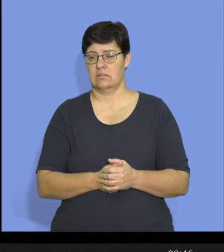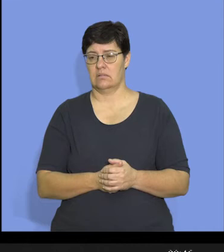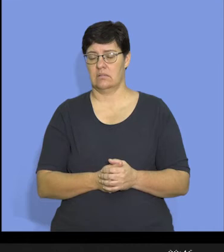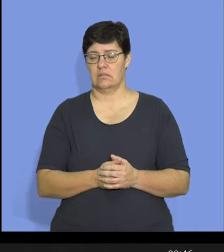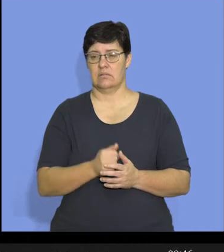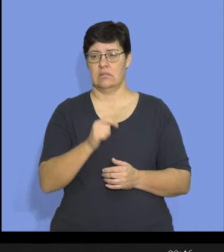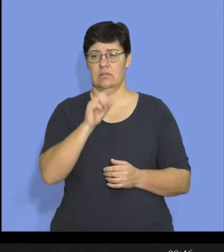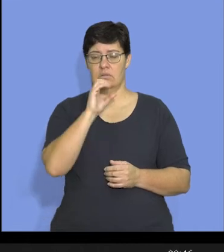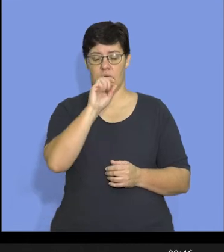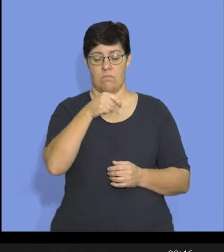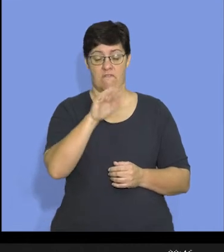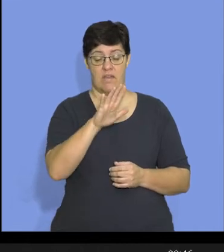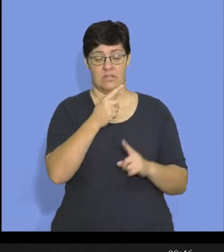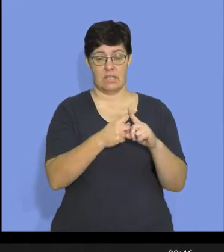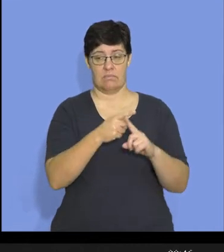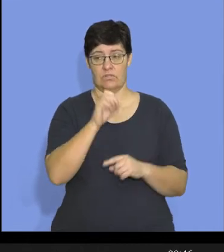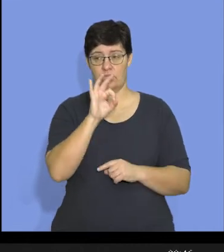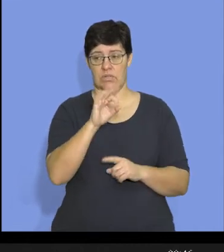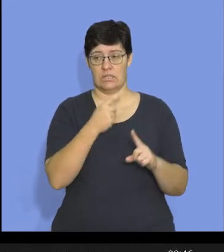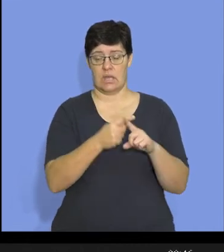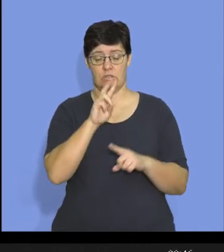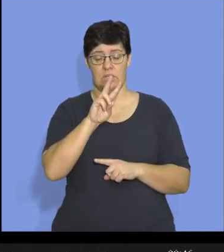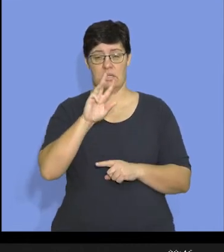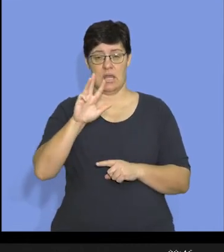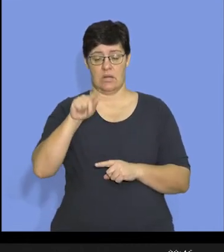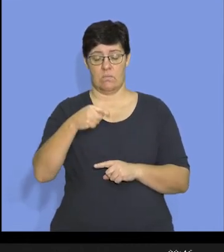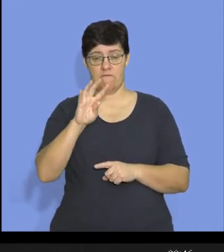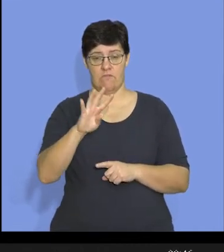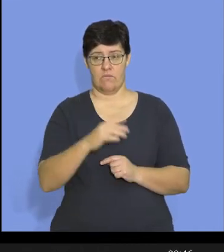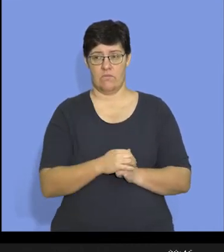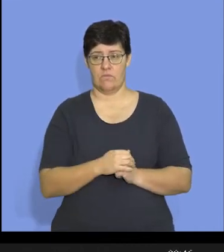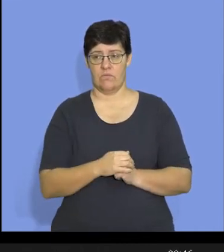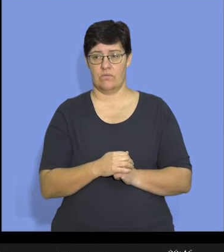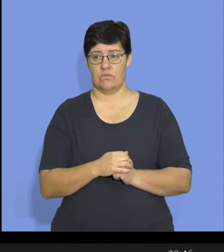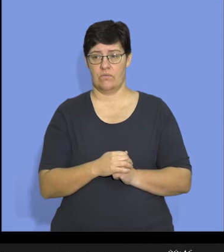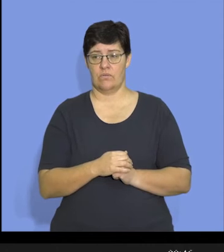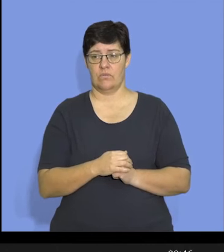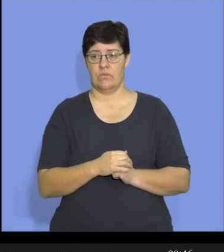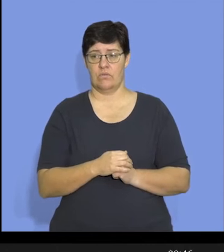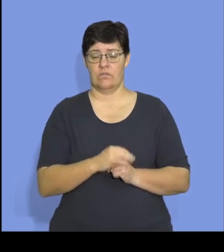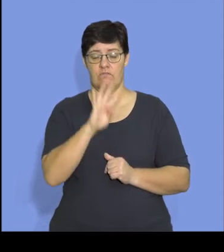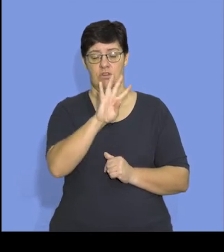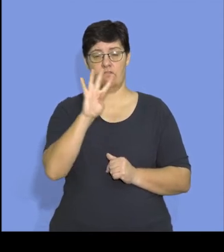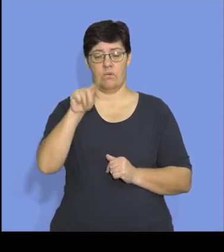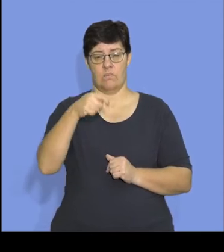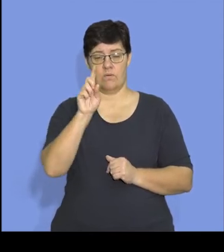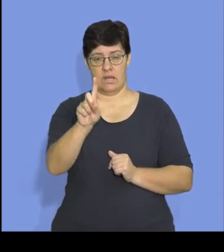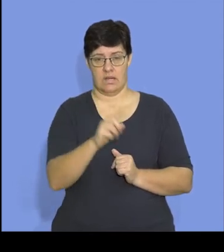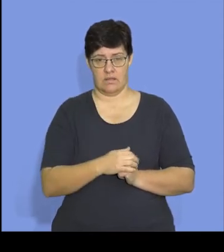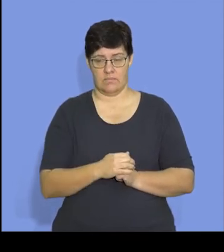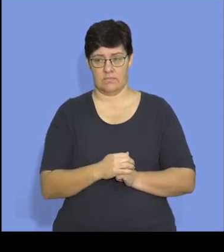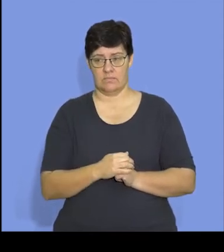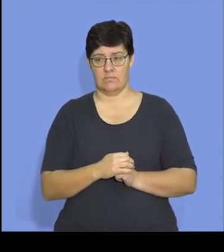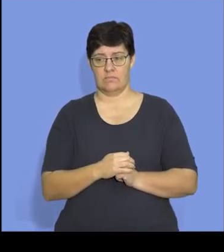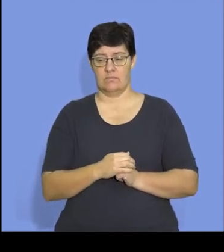half times 3 times 29.4. And I get 44,1.